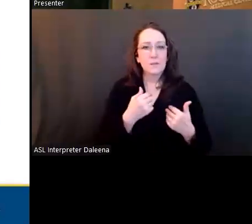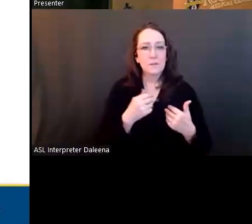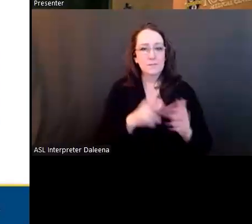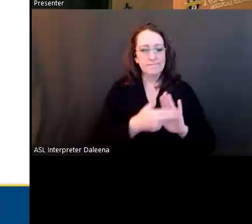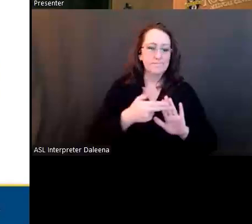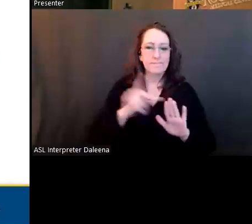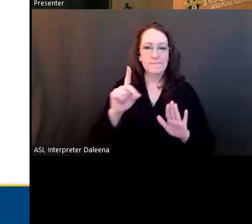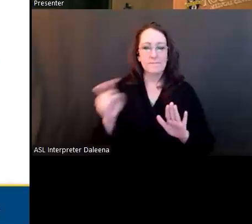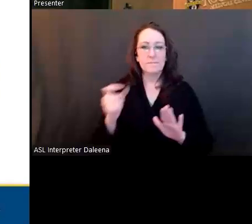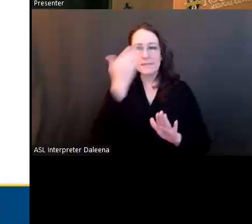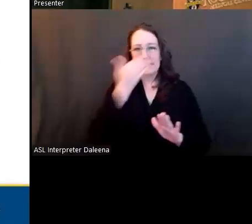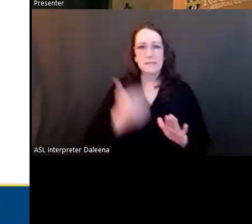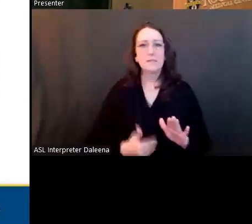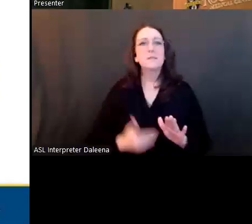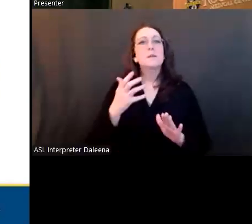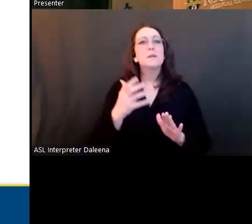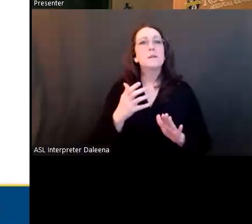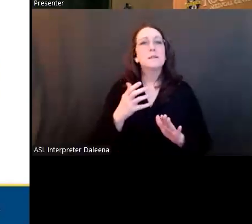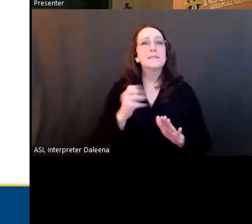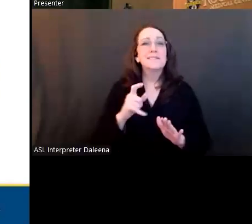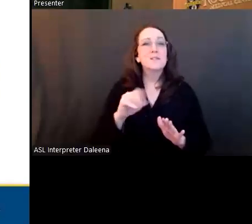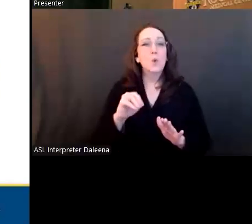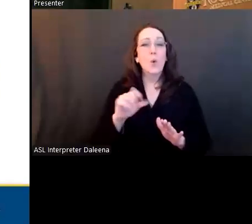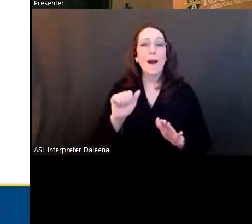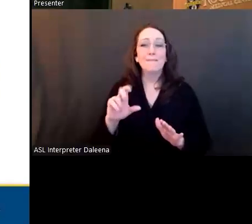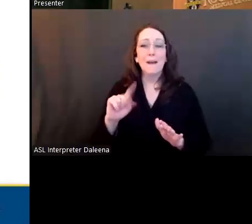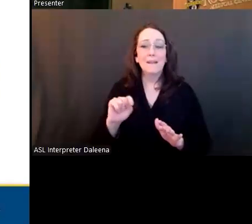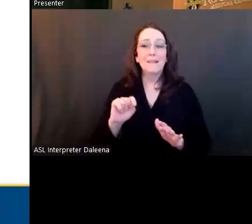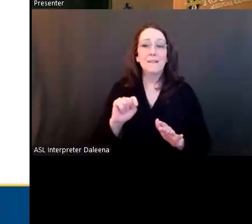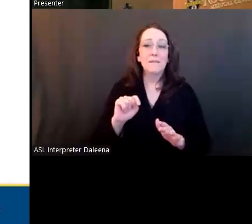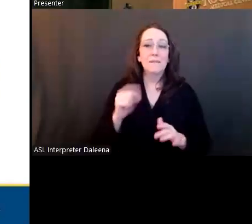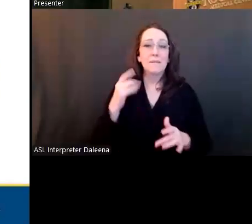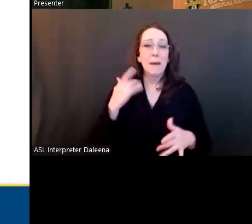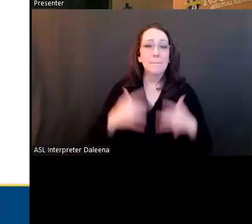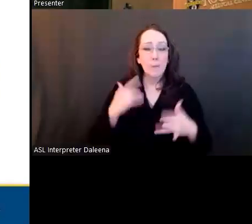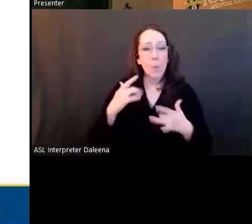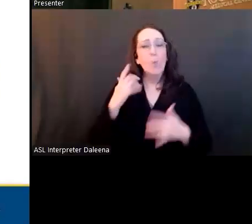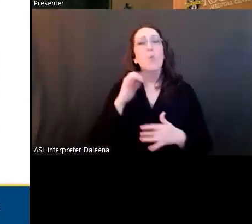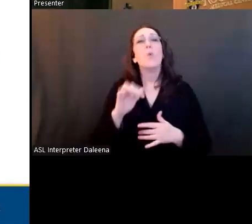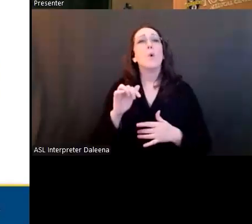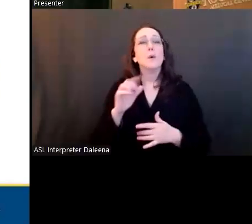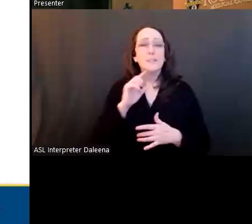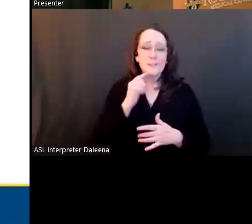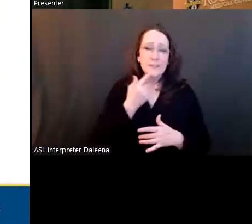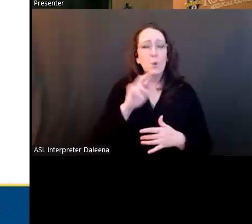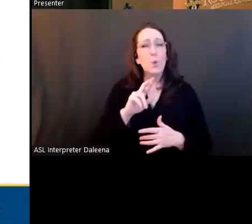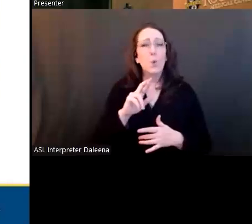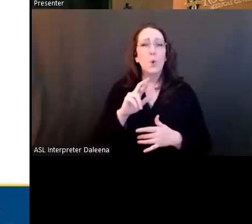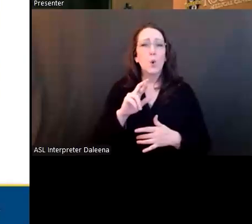of schizophrenia, schizoaffective disorder, bipolar disorder, and severe or psychotic